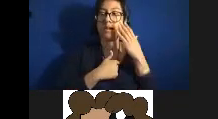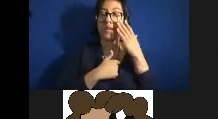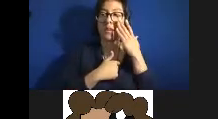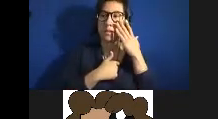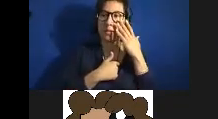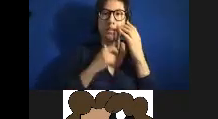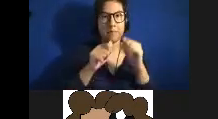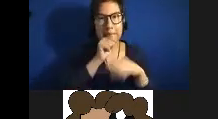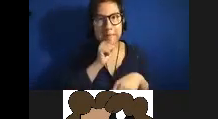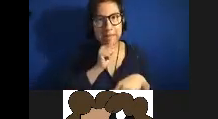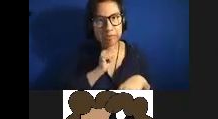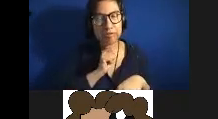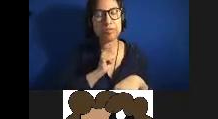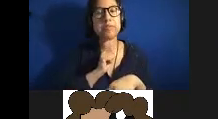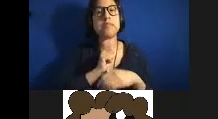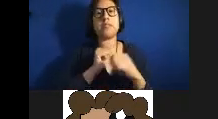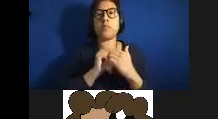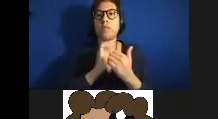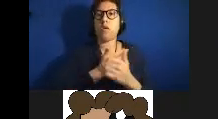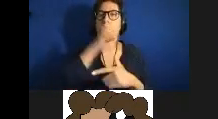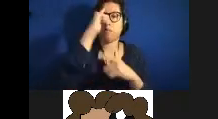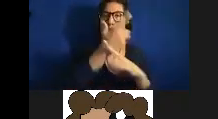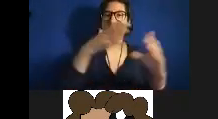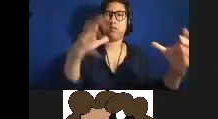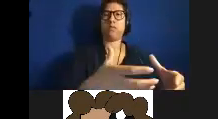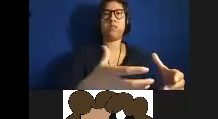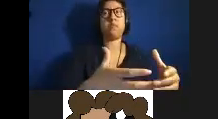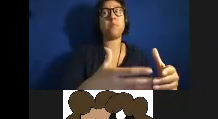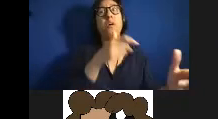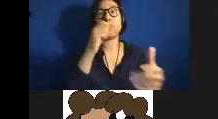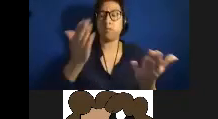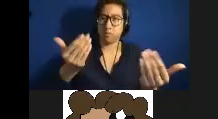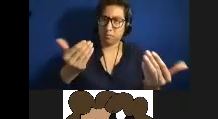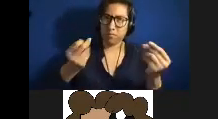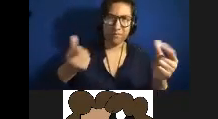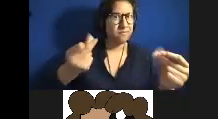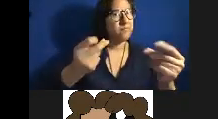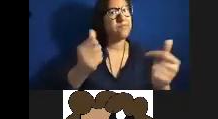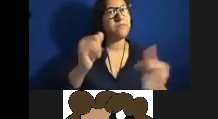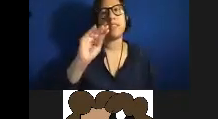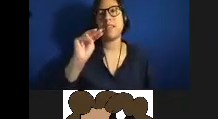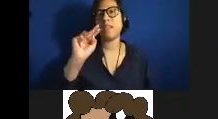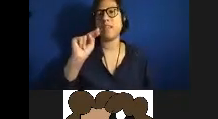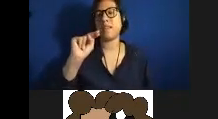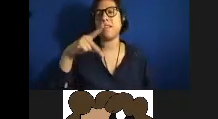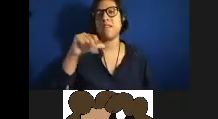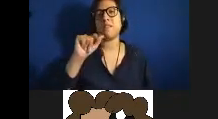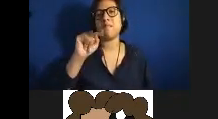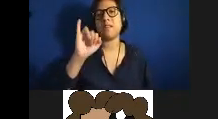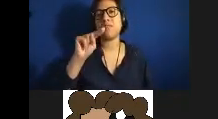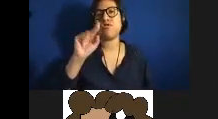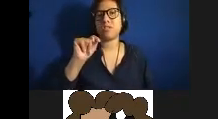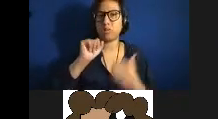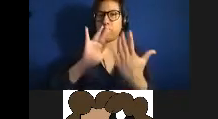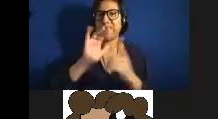both patient with our brothers, but also impatient, I think, in helping to address the situation. Because